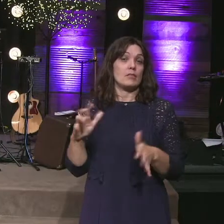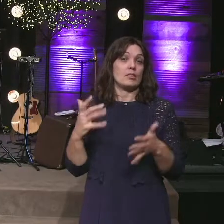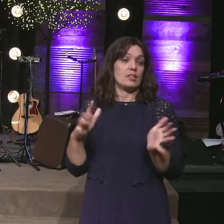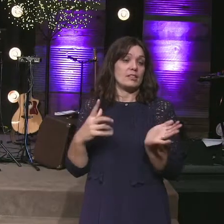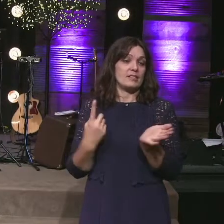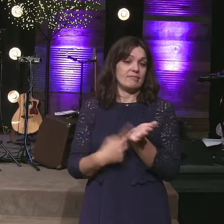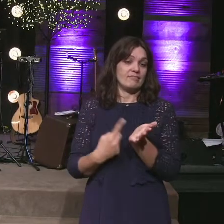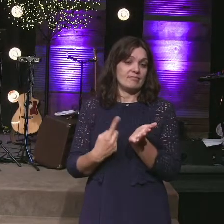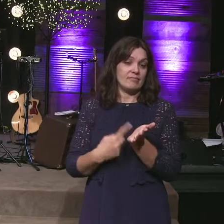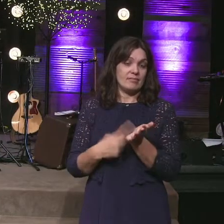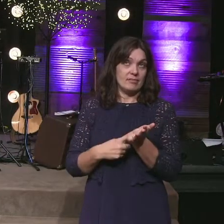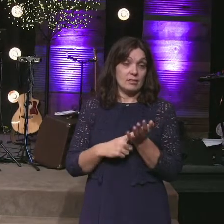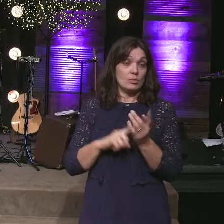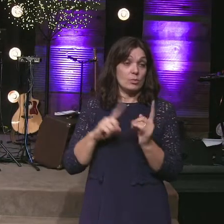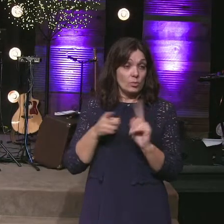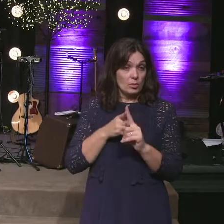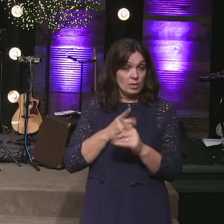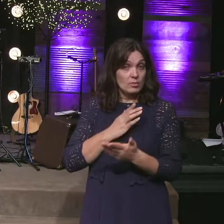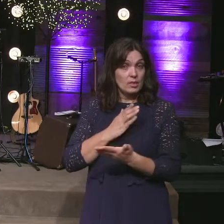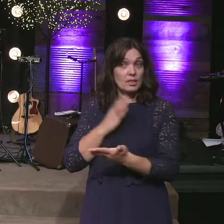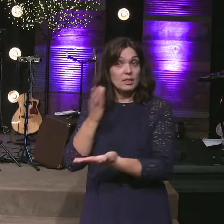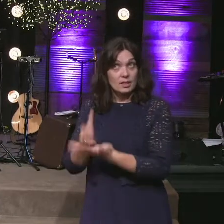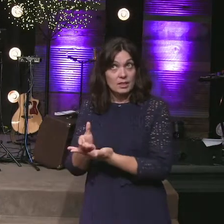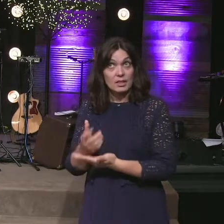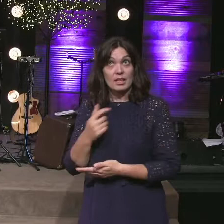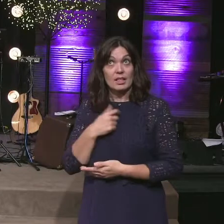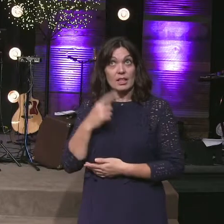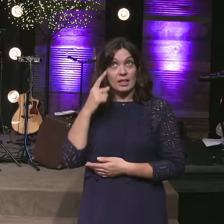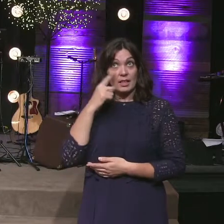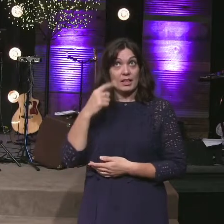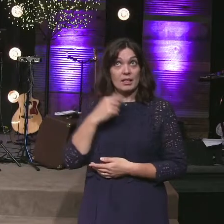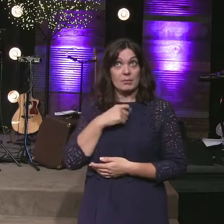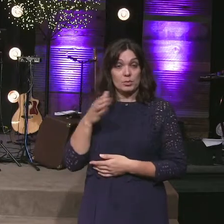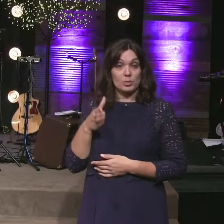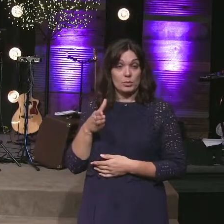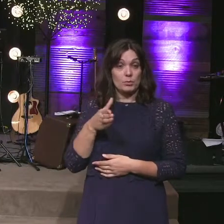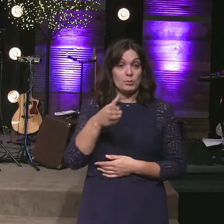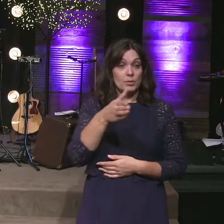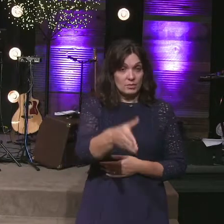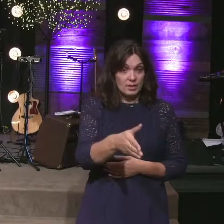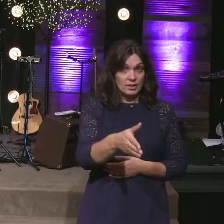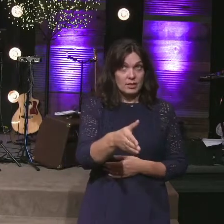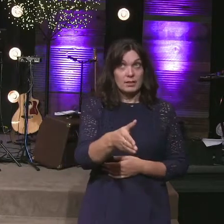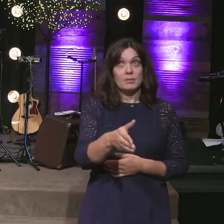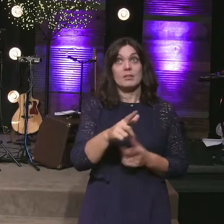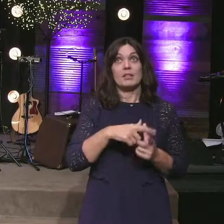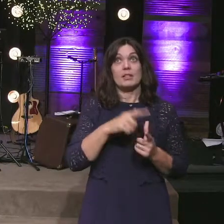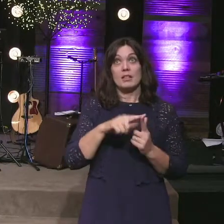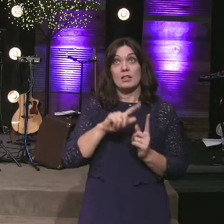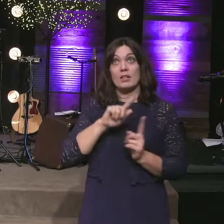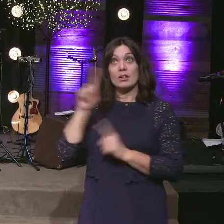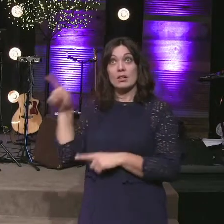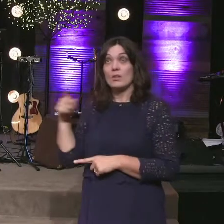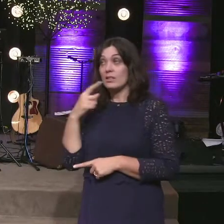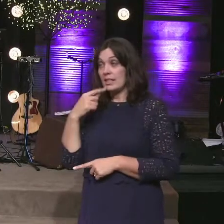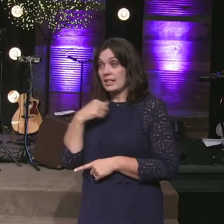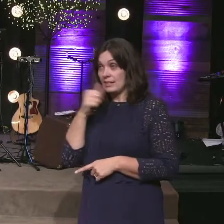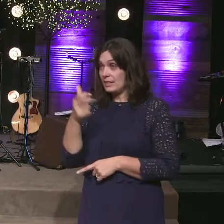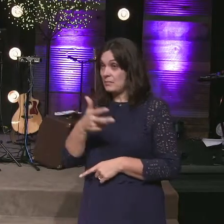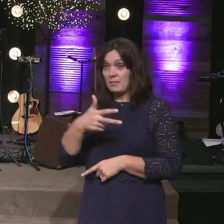when we get there. I think I'm just going to pull right in and then go to the camp office and tell them I didn't back it in. Nope,